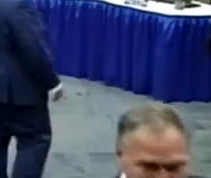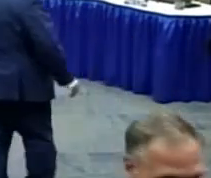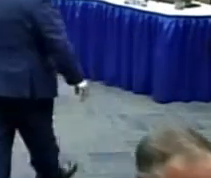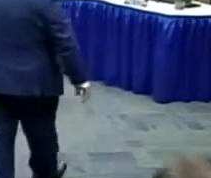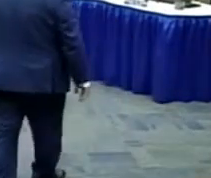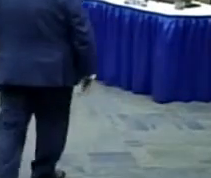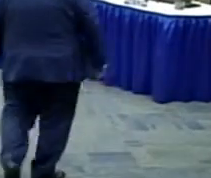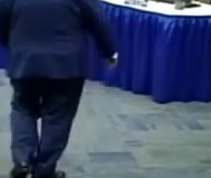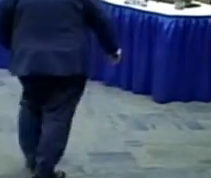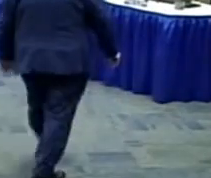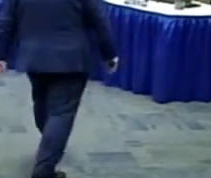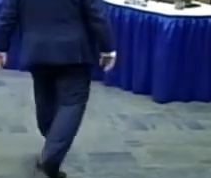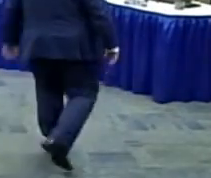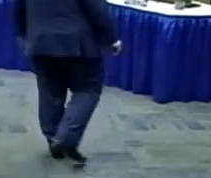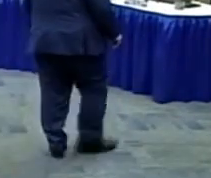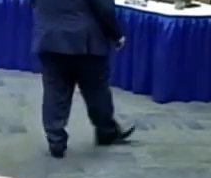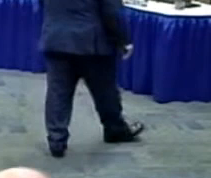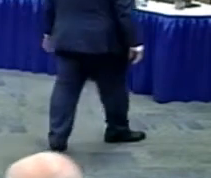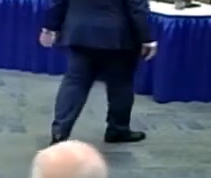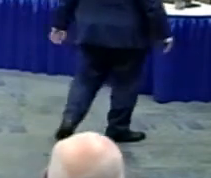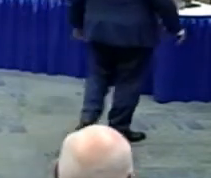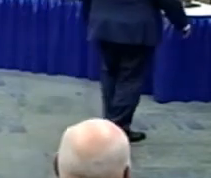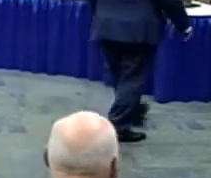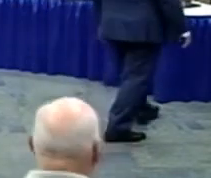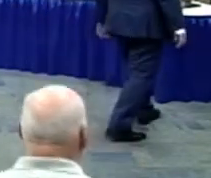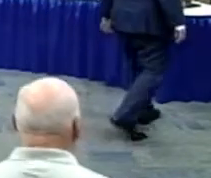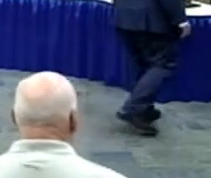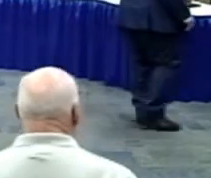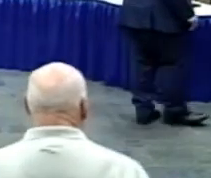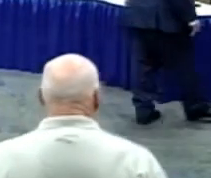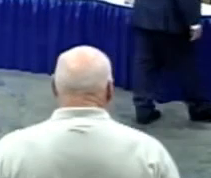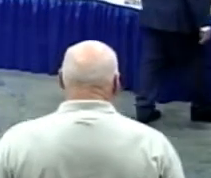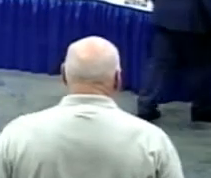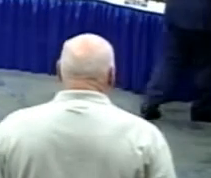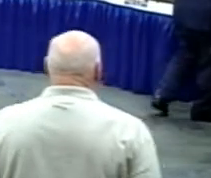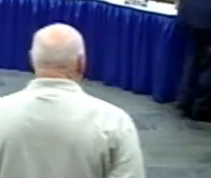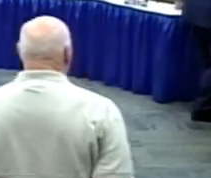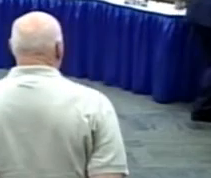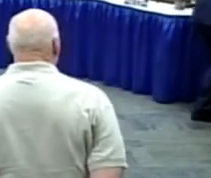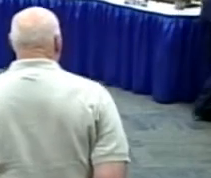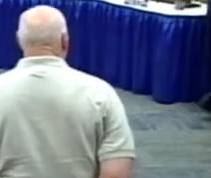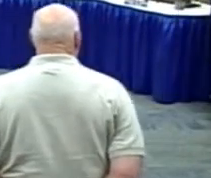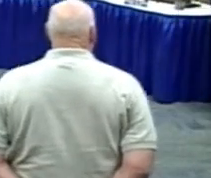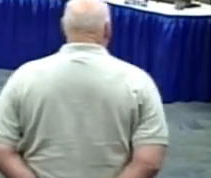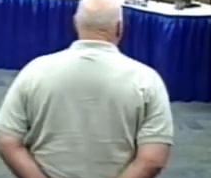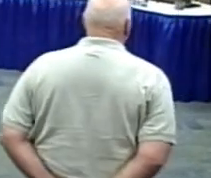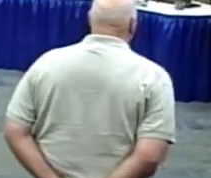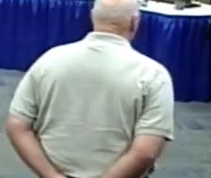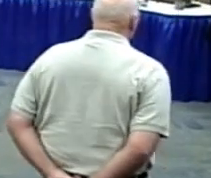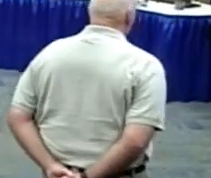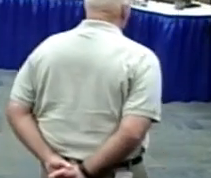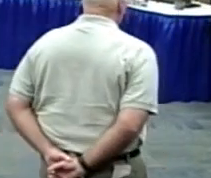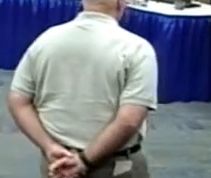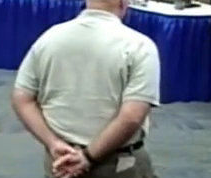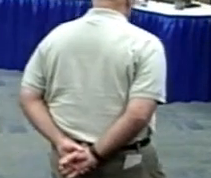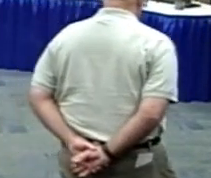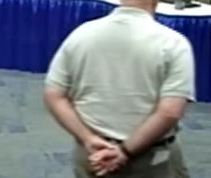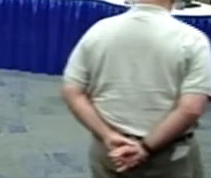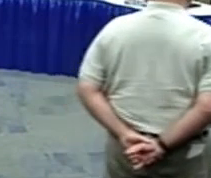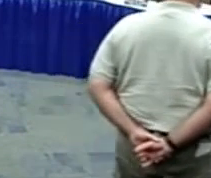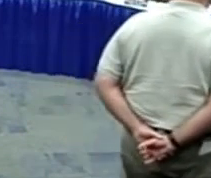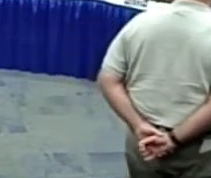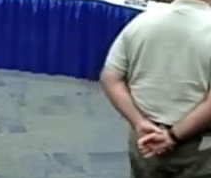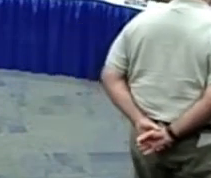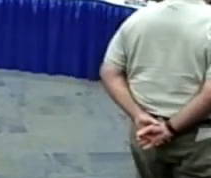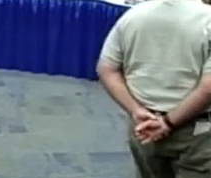Yeah. Hey, you're a beautiful family. David, you got a beautiful family. Three